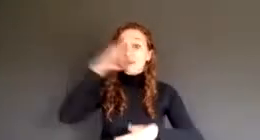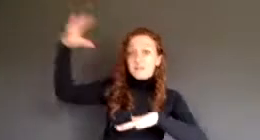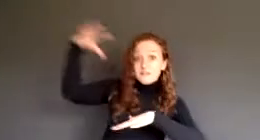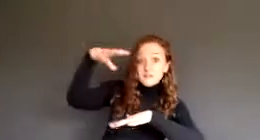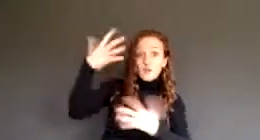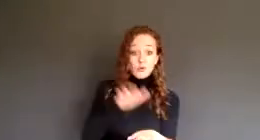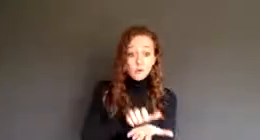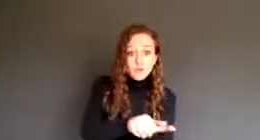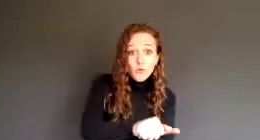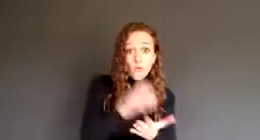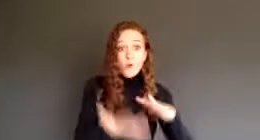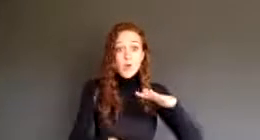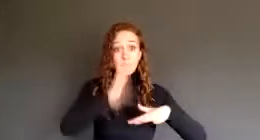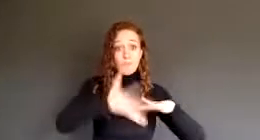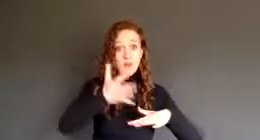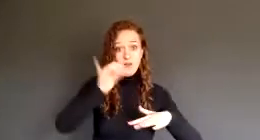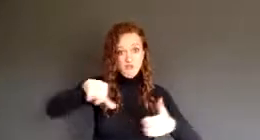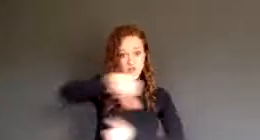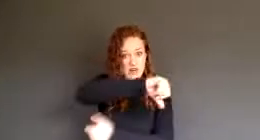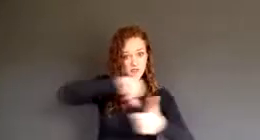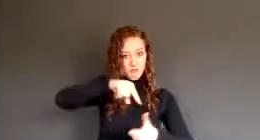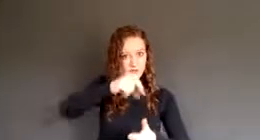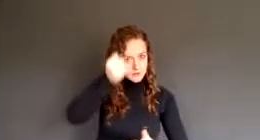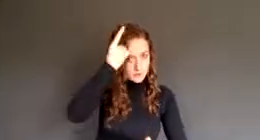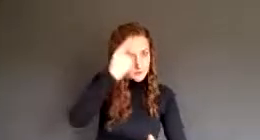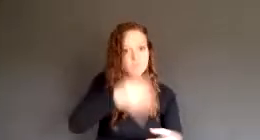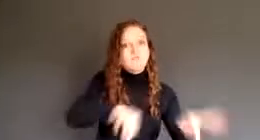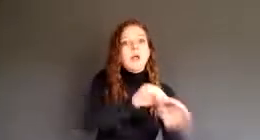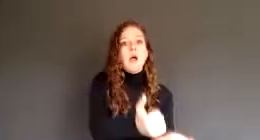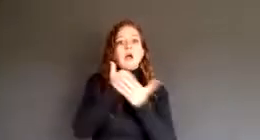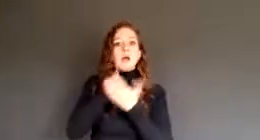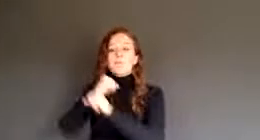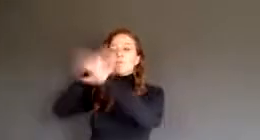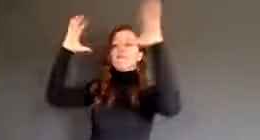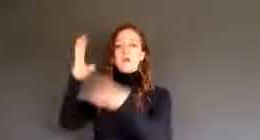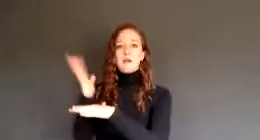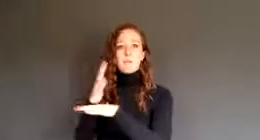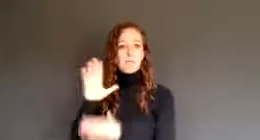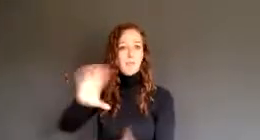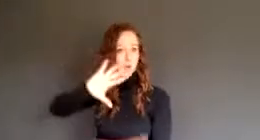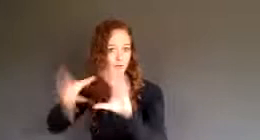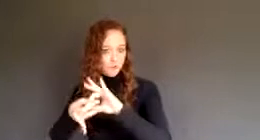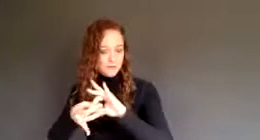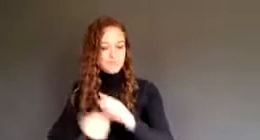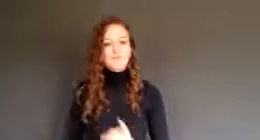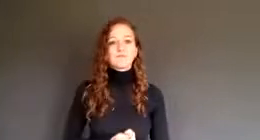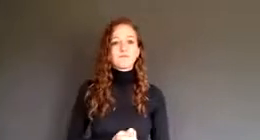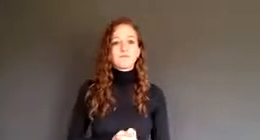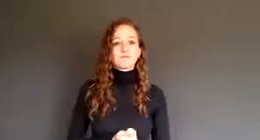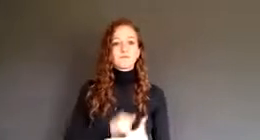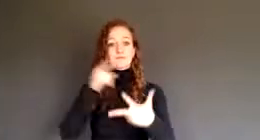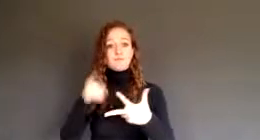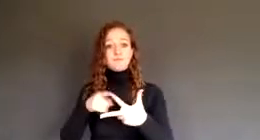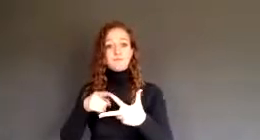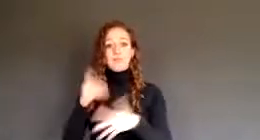local environmental variables like light availability, herbivory, and space are crucial to understanding the ecology